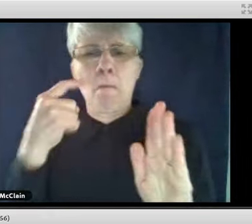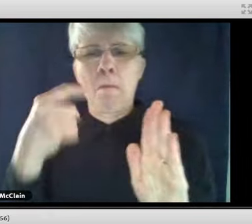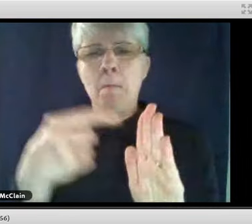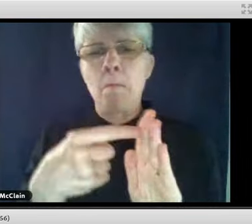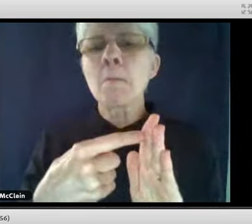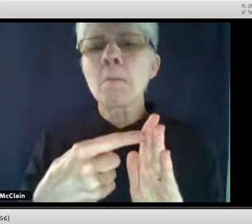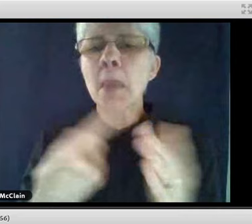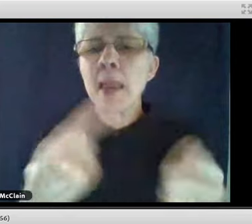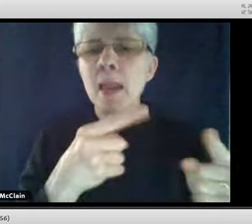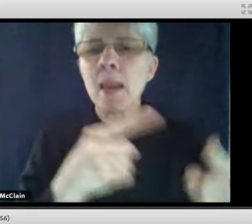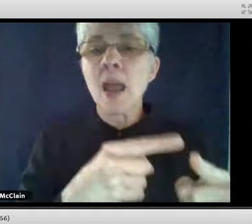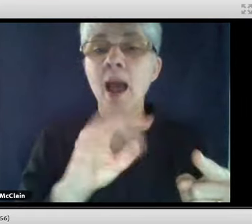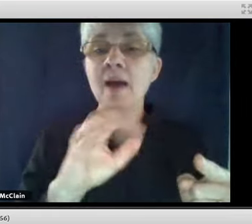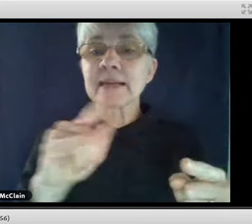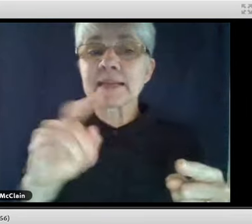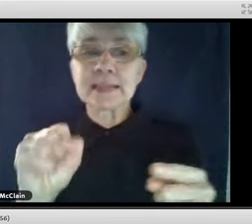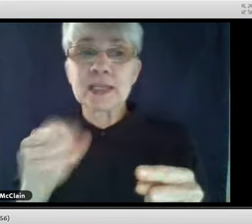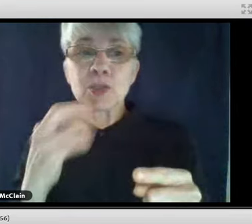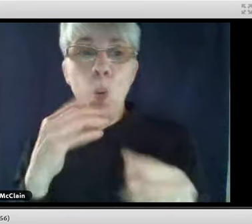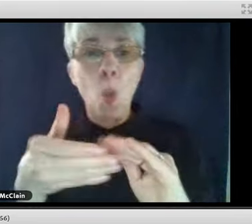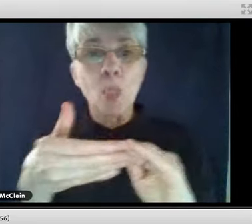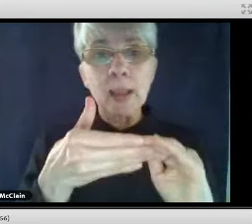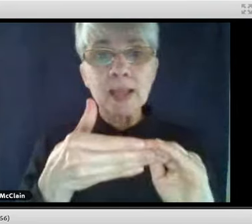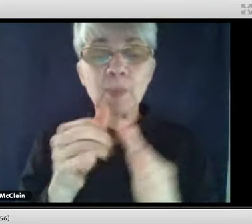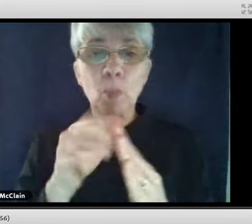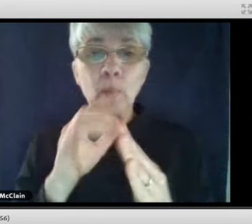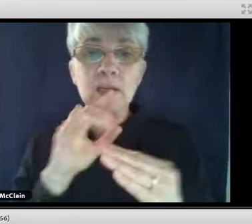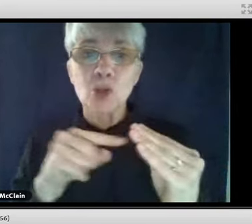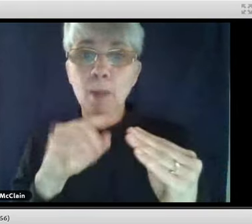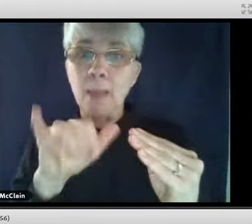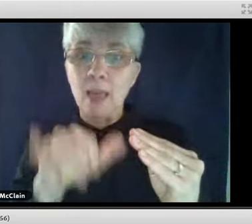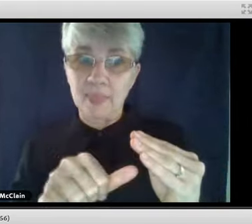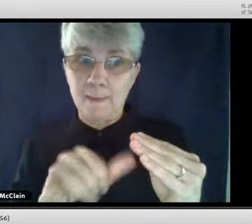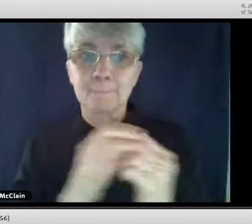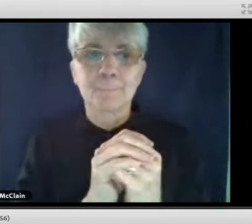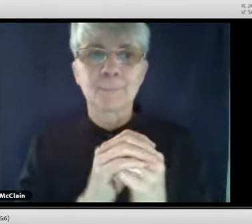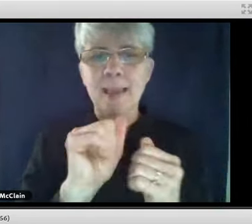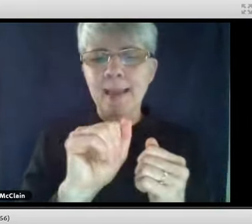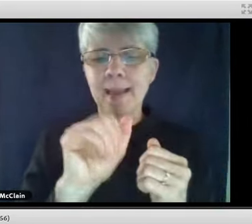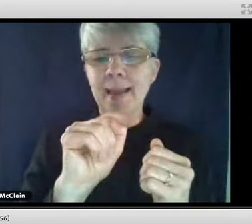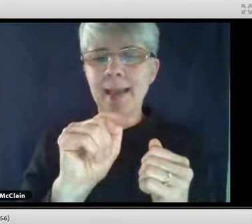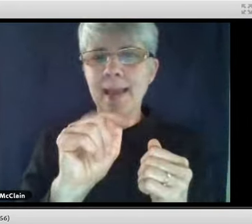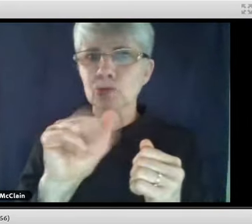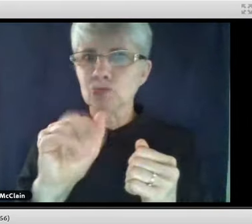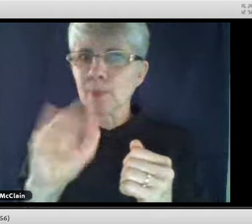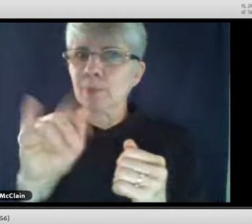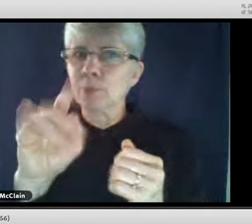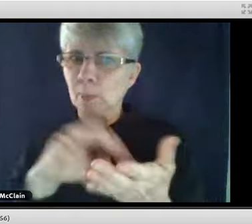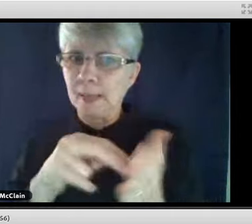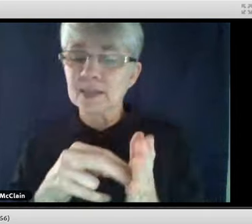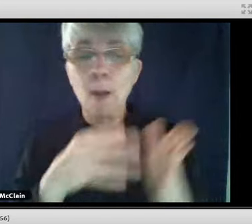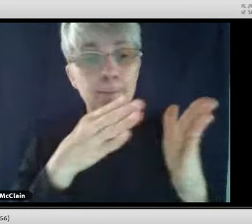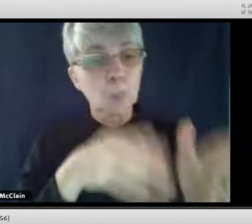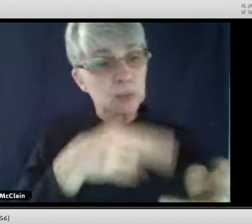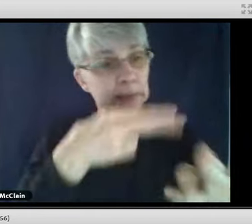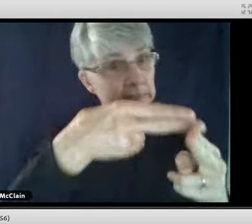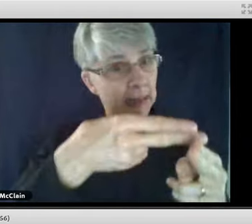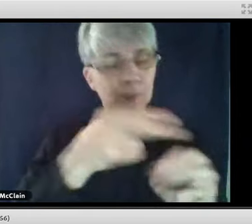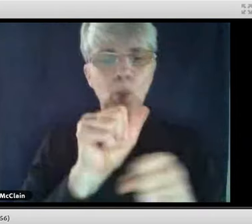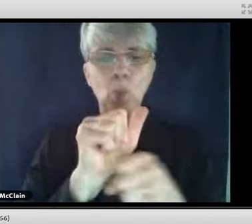them, entities or relationships, okay, so that we can talk about them, yeah? So for example, a person has a name. A